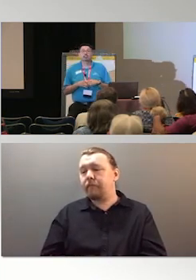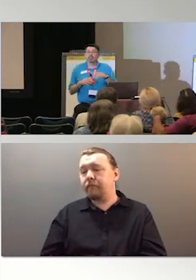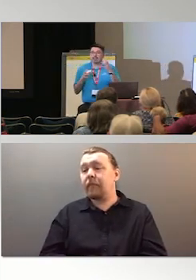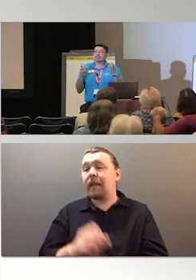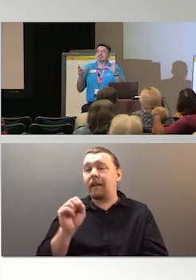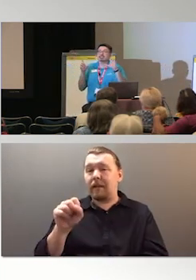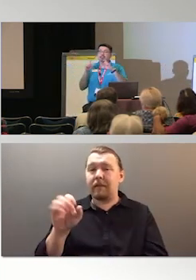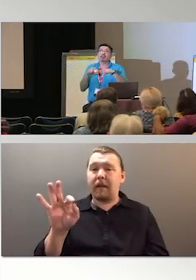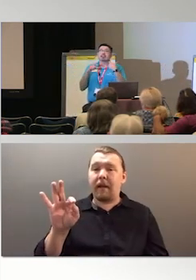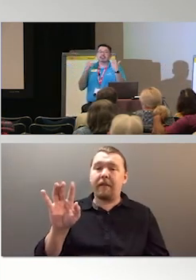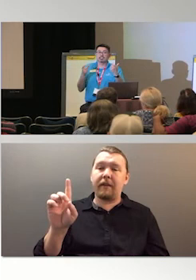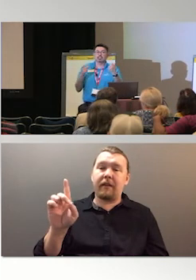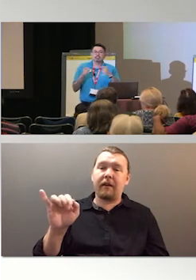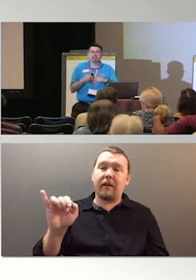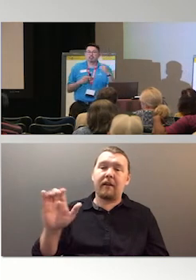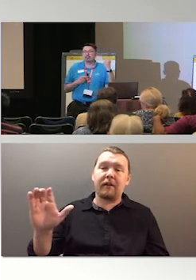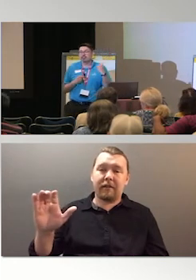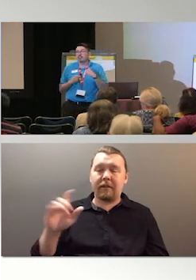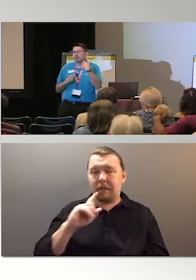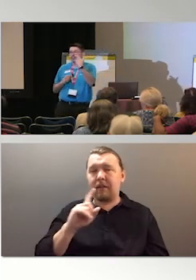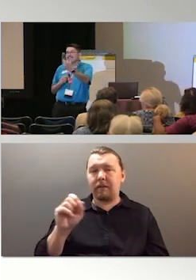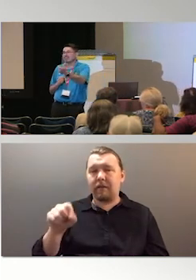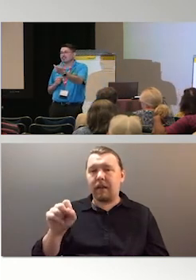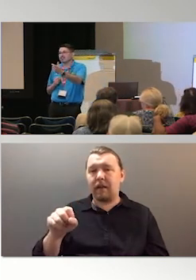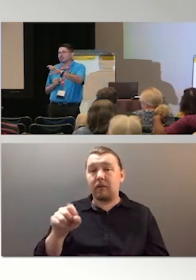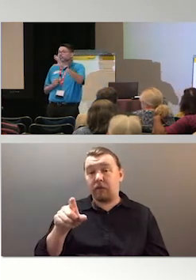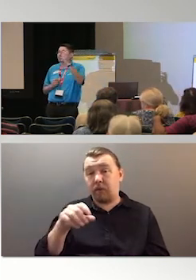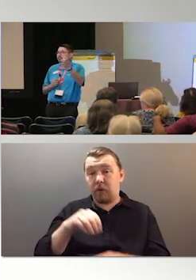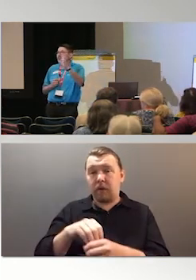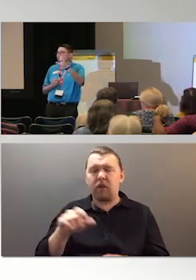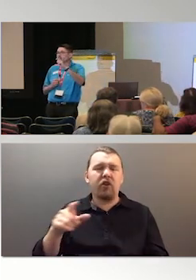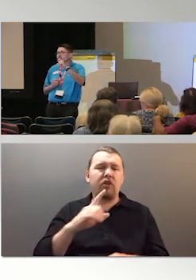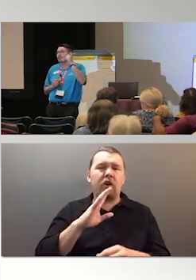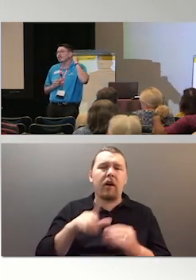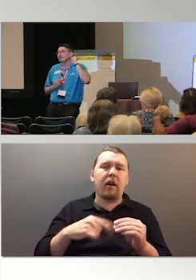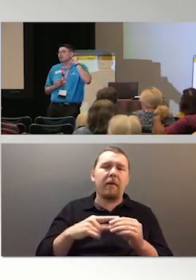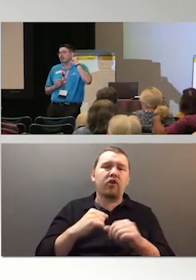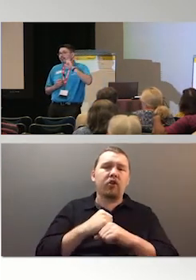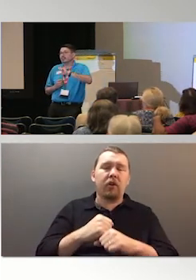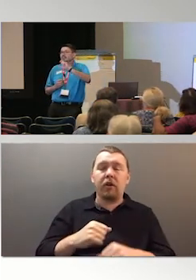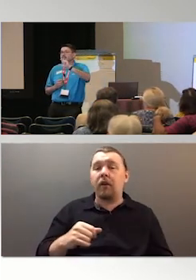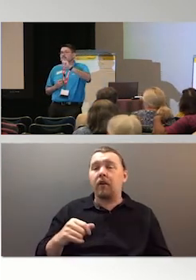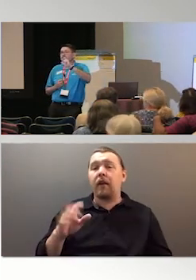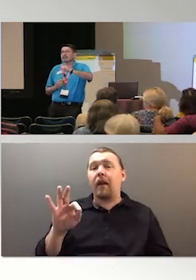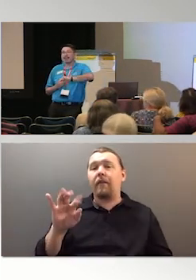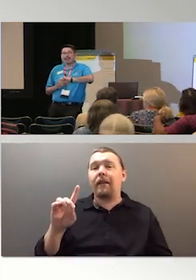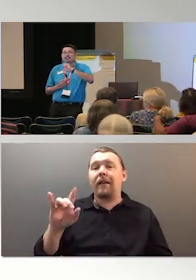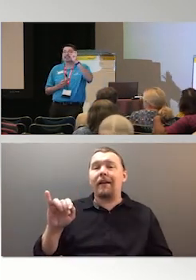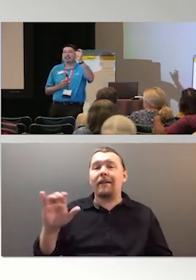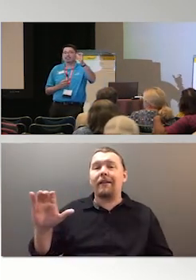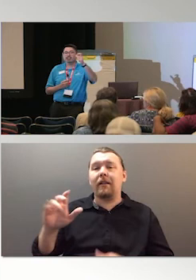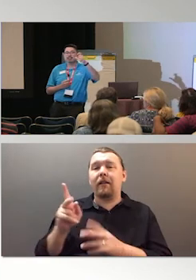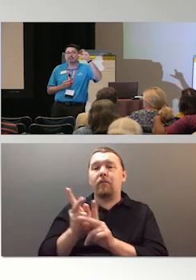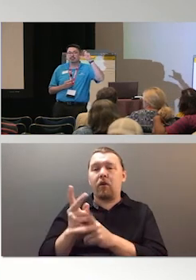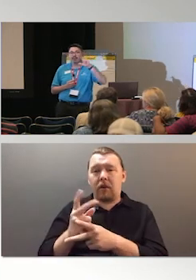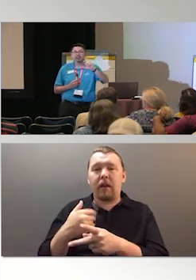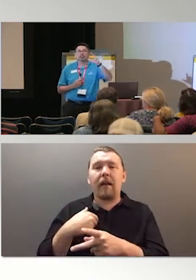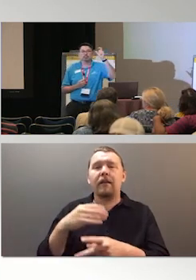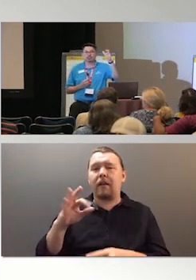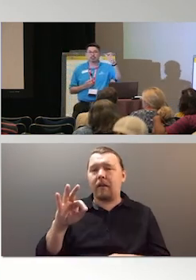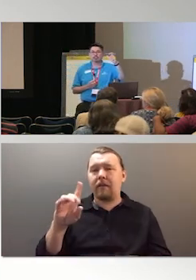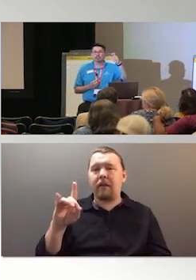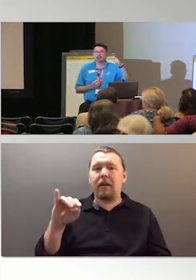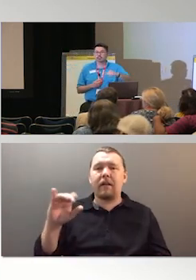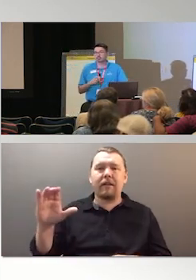Yeah, so the FDIC product is, yes. If you're in the FDIC, so she's talking about security. So the FDIC product has the FDIC